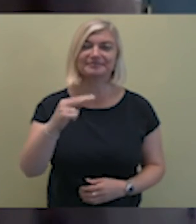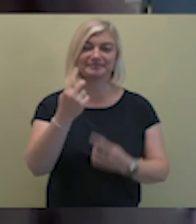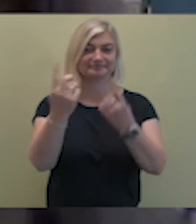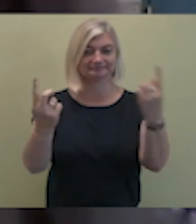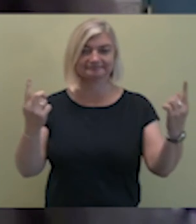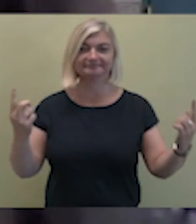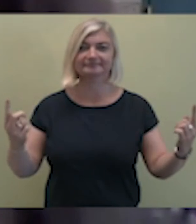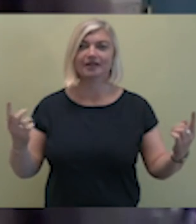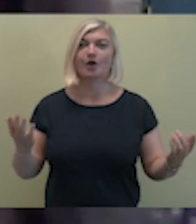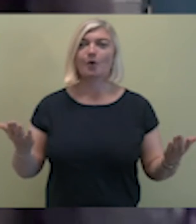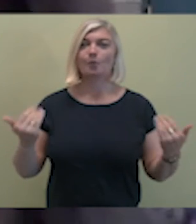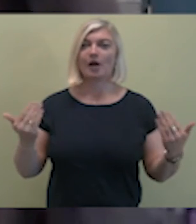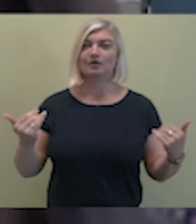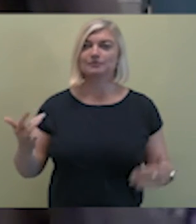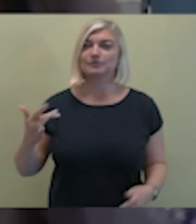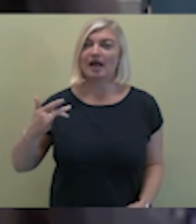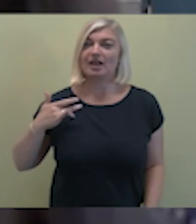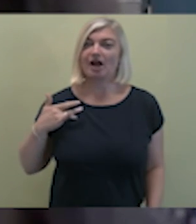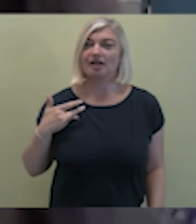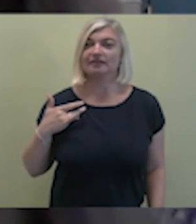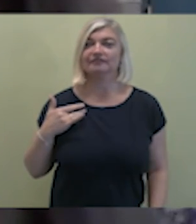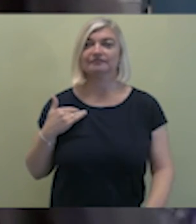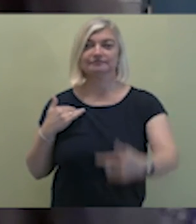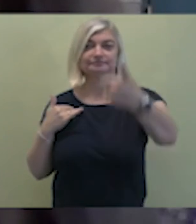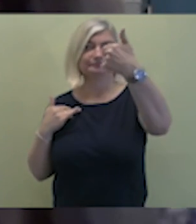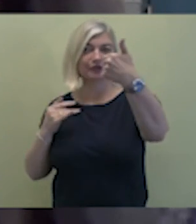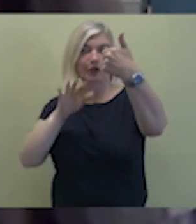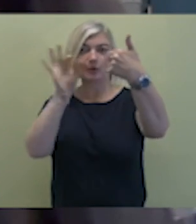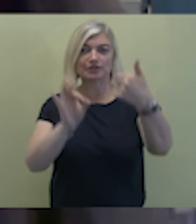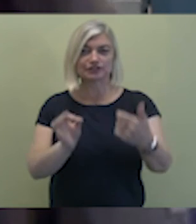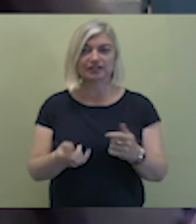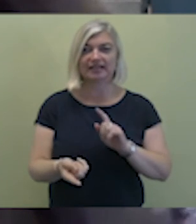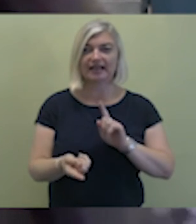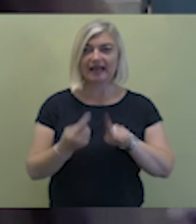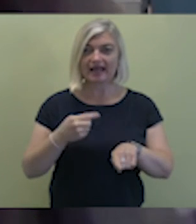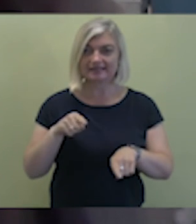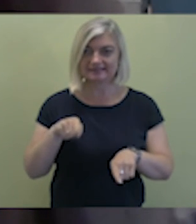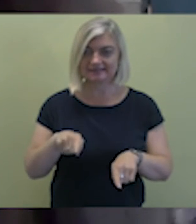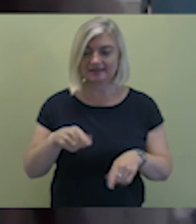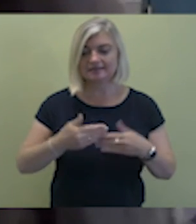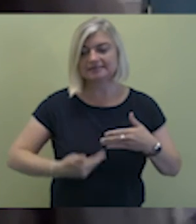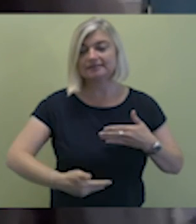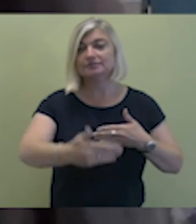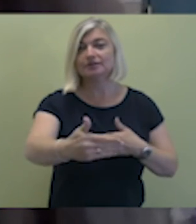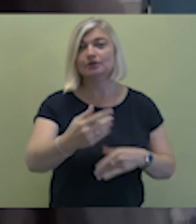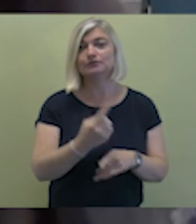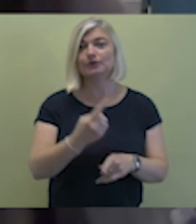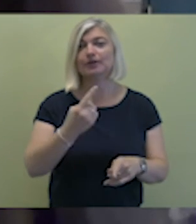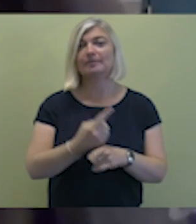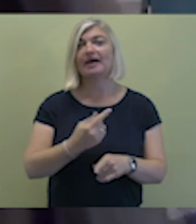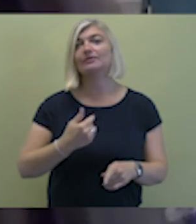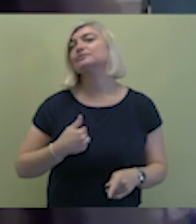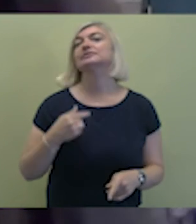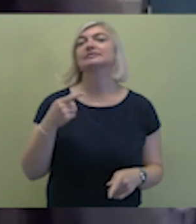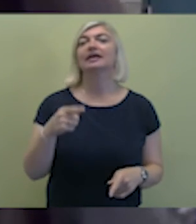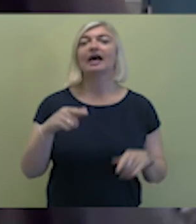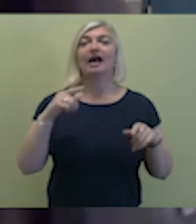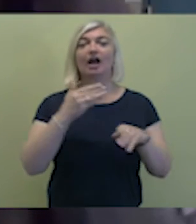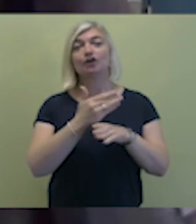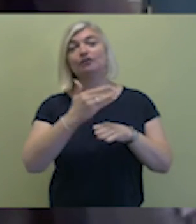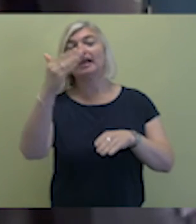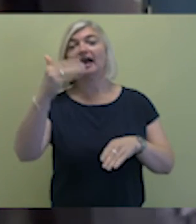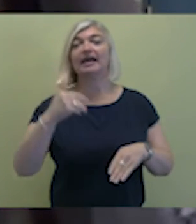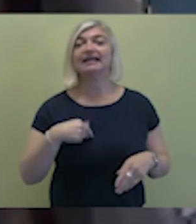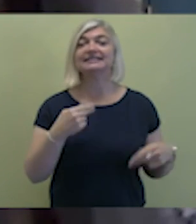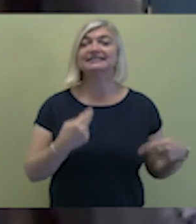Good afternoon, everyone, and welcome to our live Q&A session today, which is all about studying for a career in dance at Walsall College. I'm